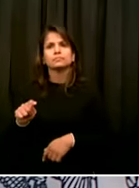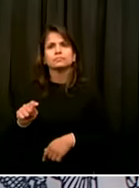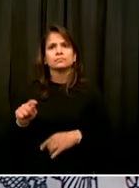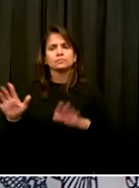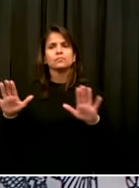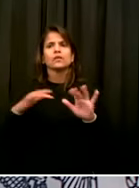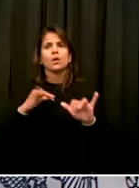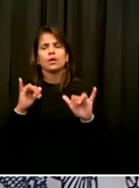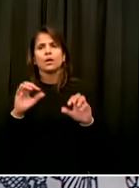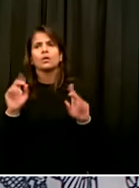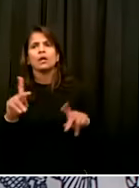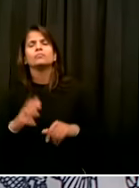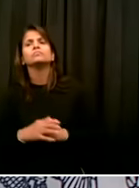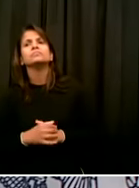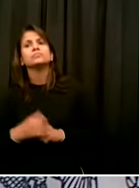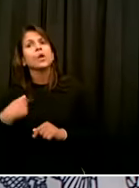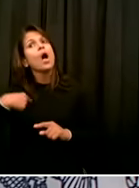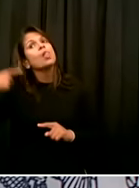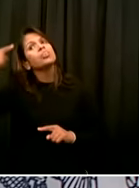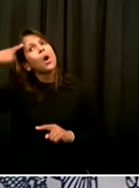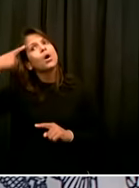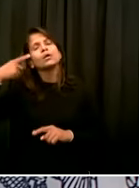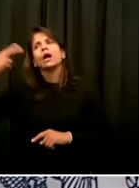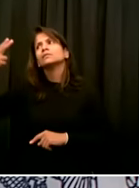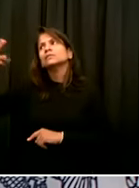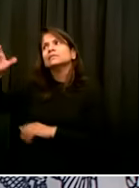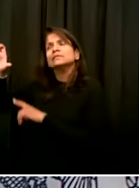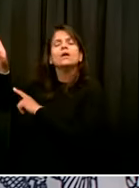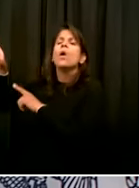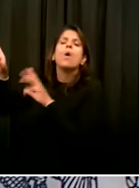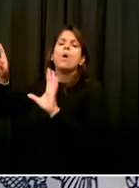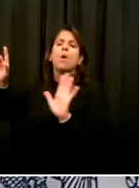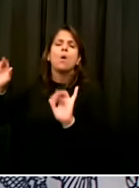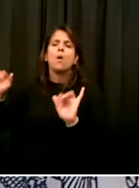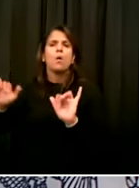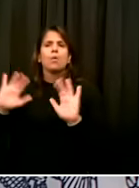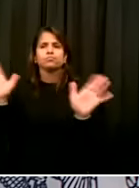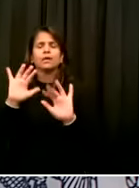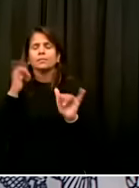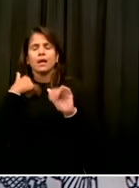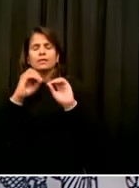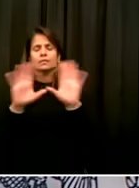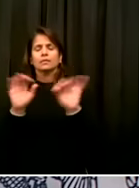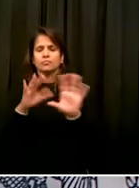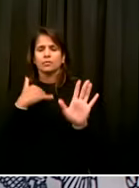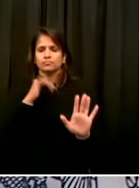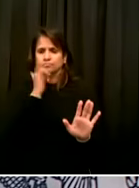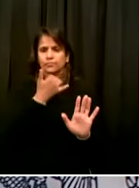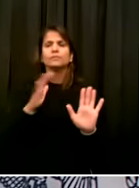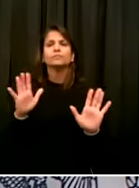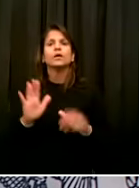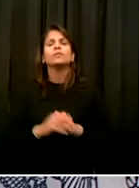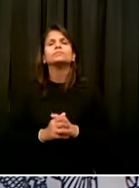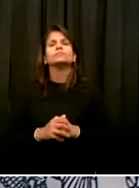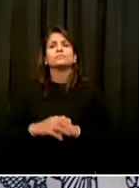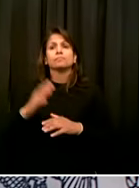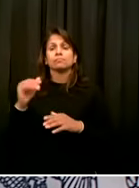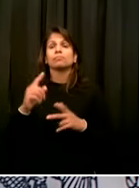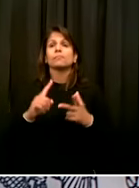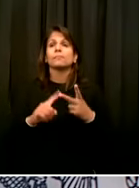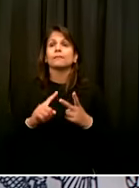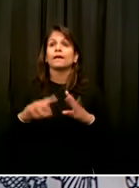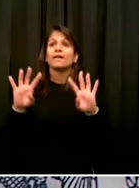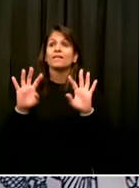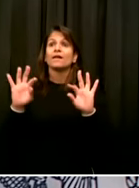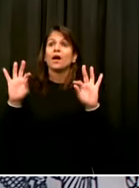the penalties regarding not filling out the quarantine form. He mentioned something about civil